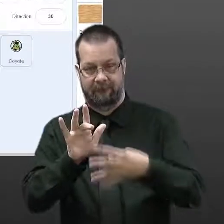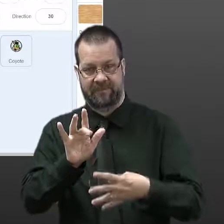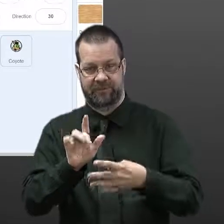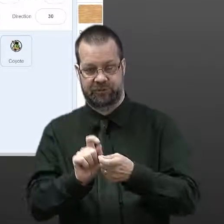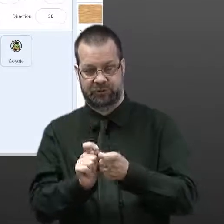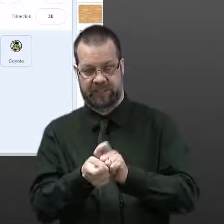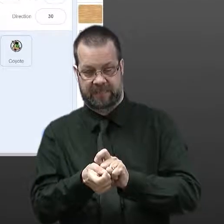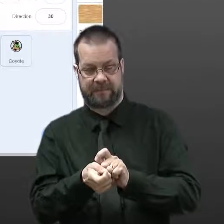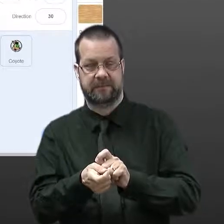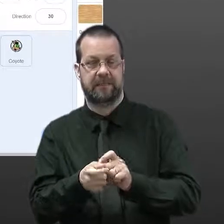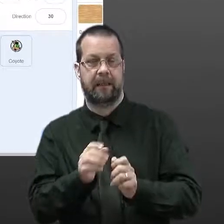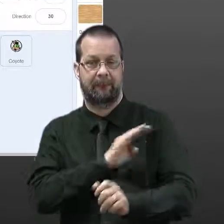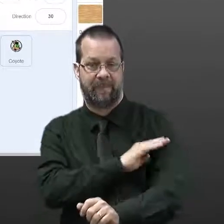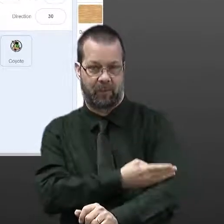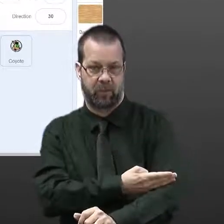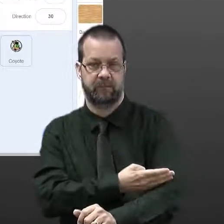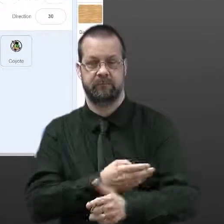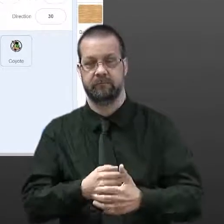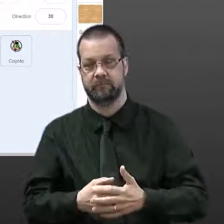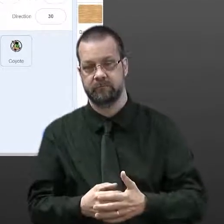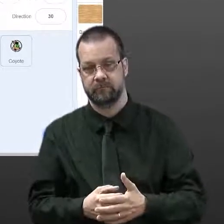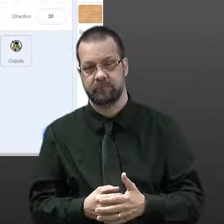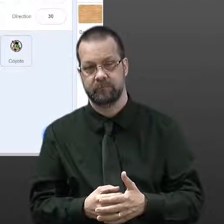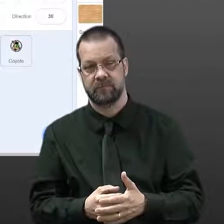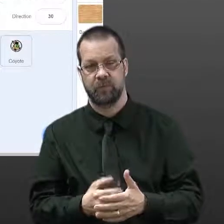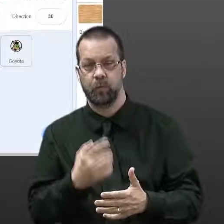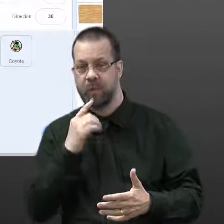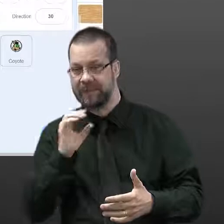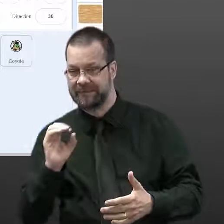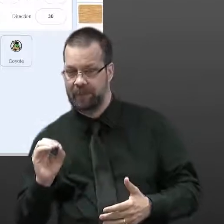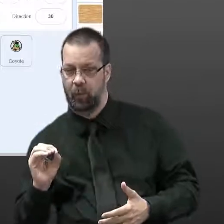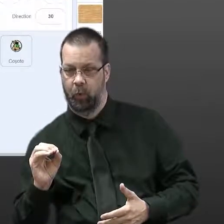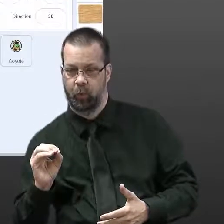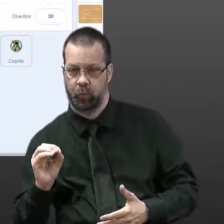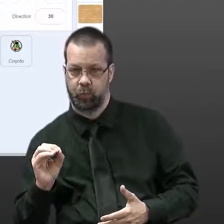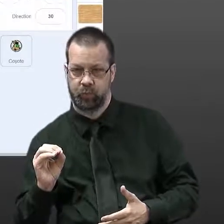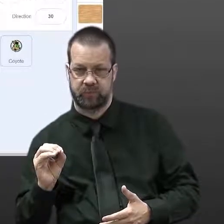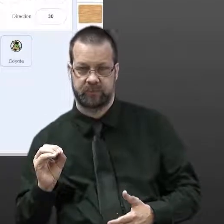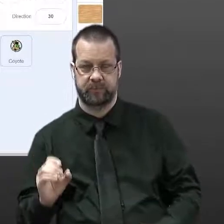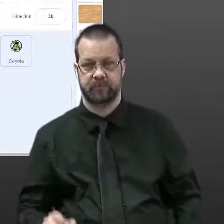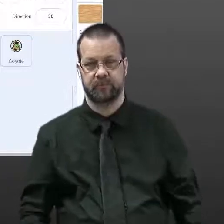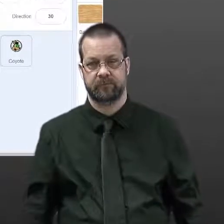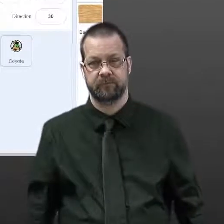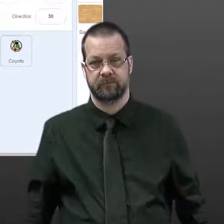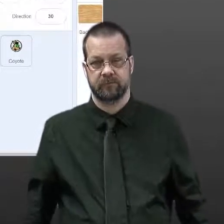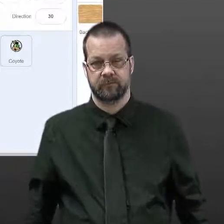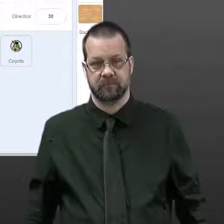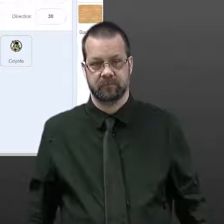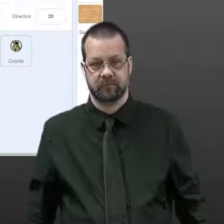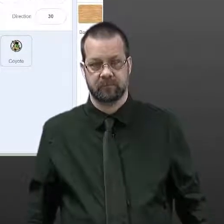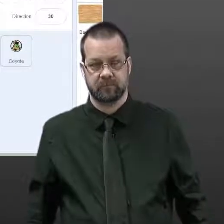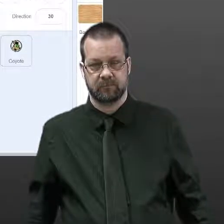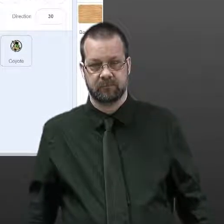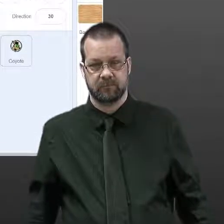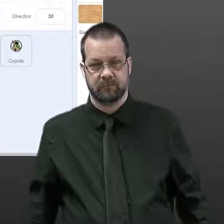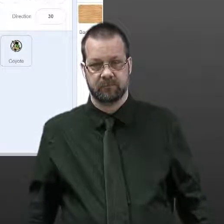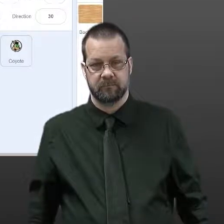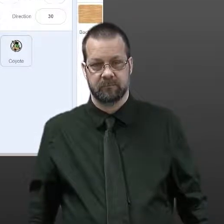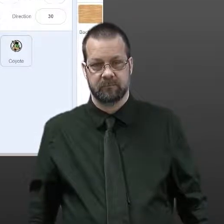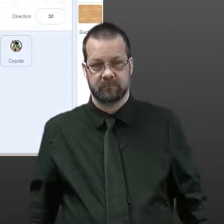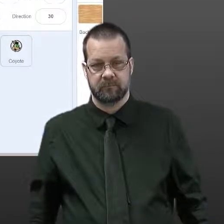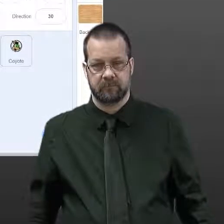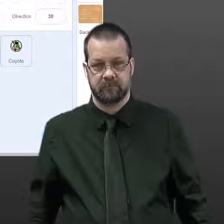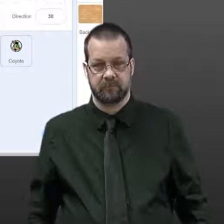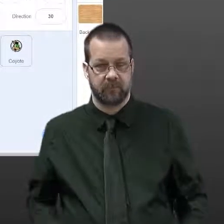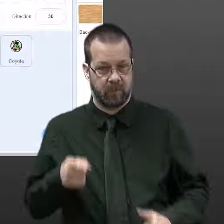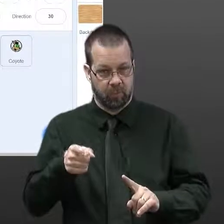the drop down to change that. And we want this to say 0 actually. The next thing we are going